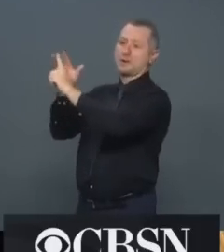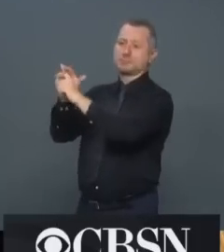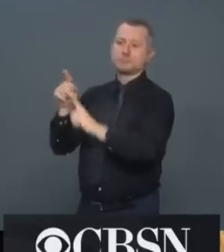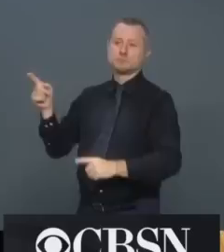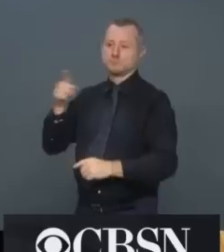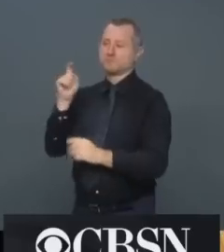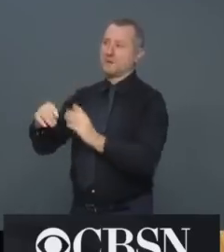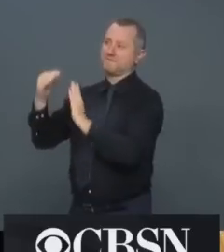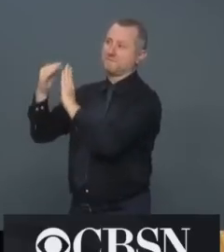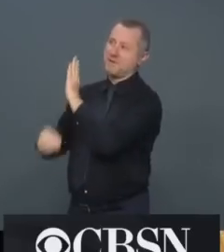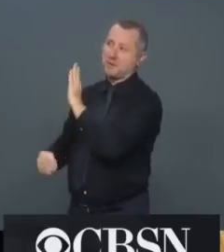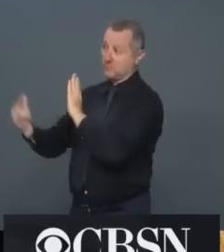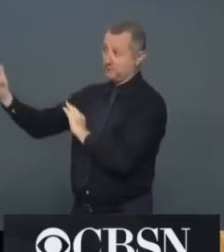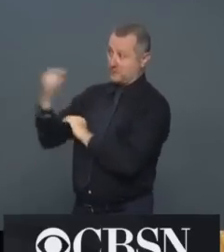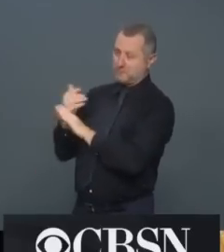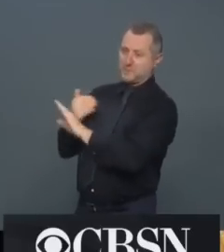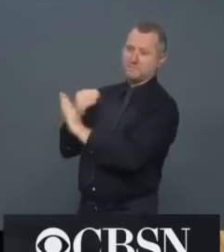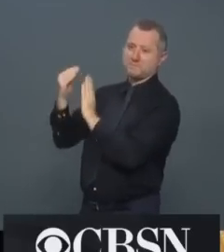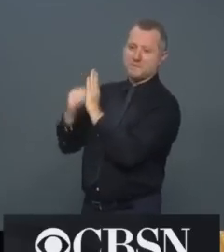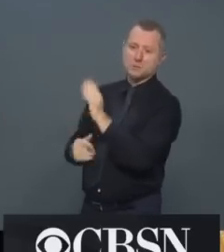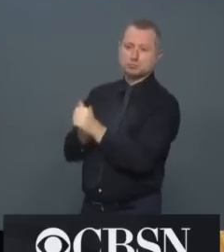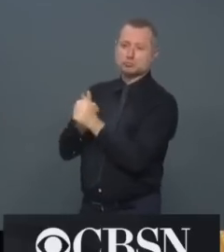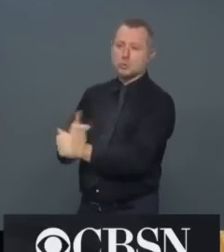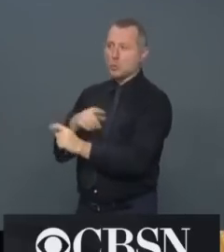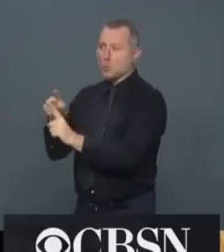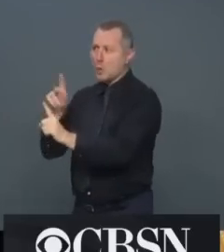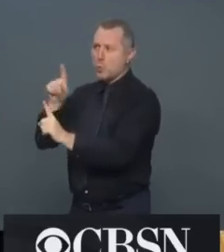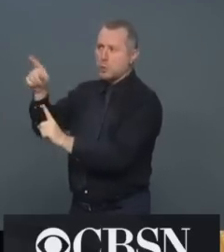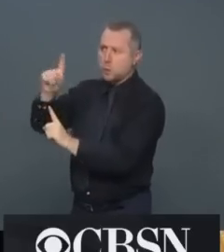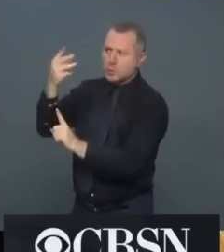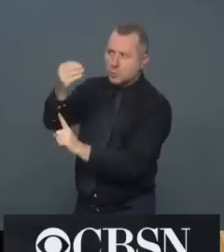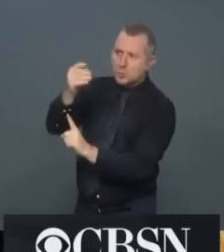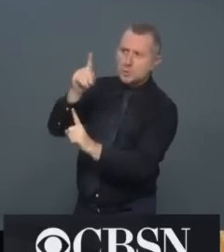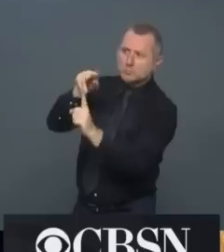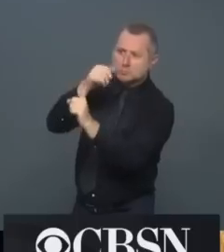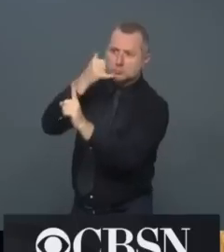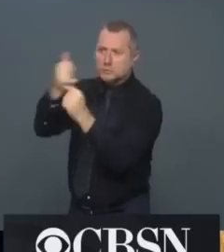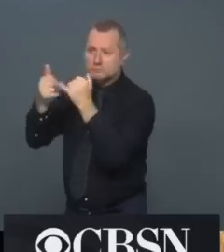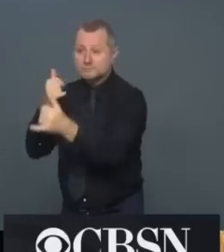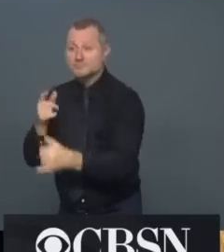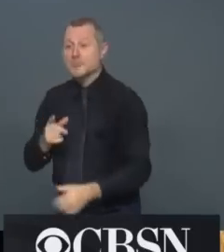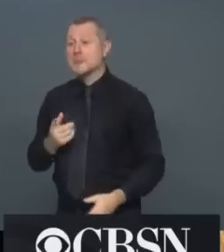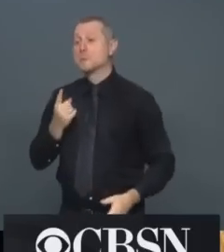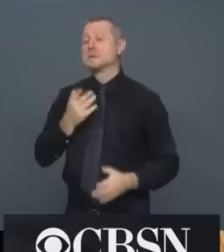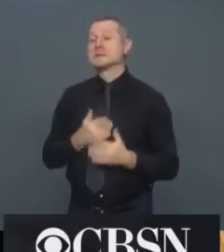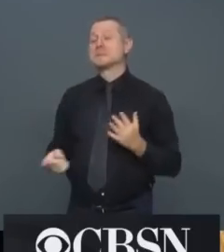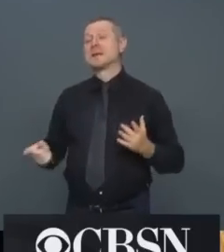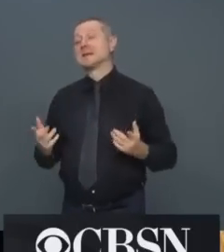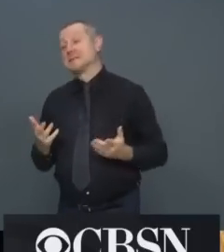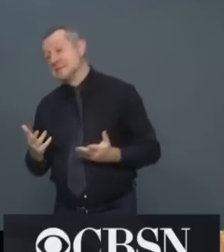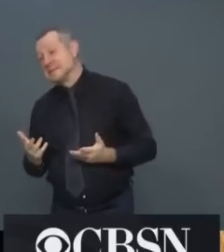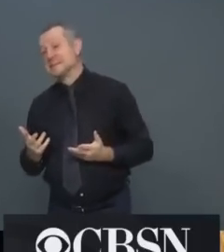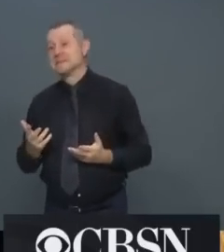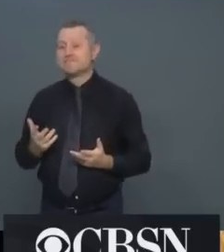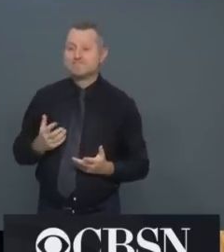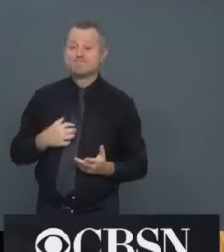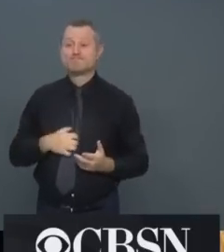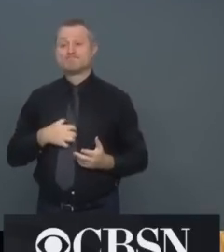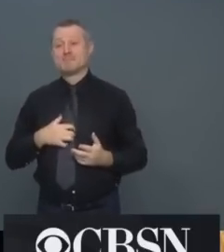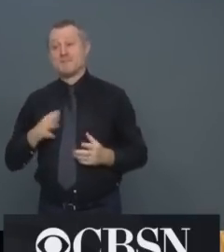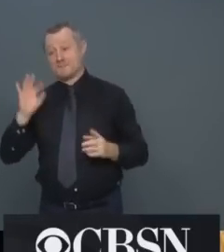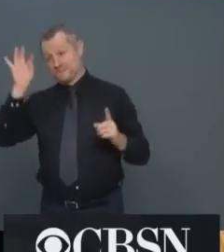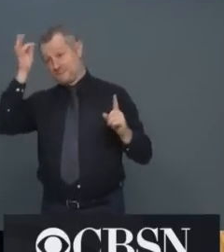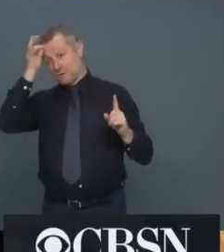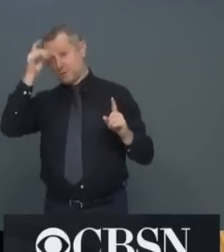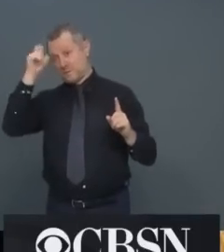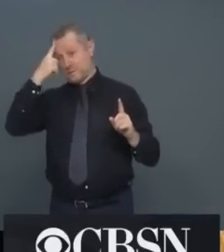so that we're able to keep track of the people who are coming in from Europe. But unfortunately, the federal government is directly responsible for any screenings at the airport.